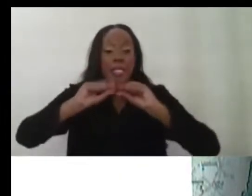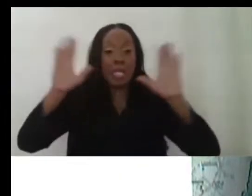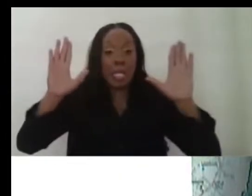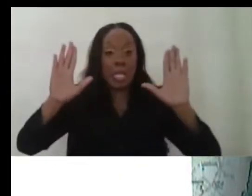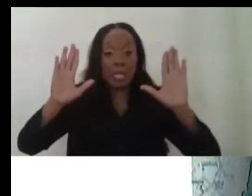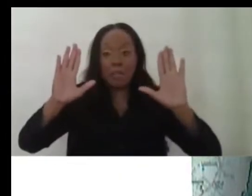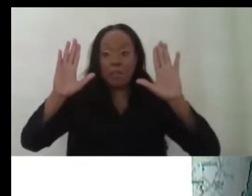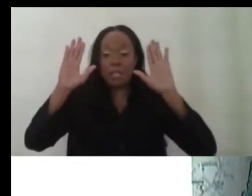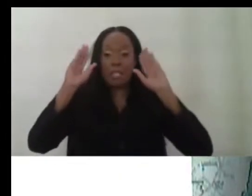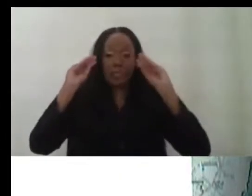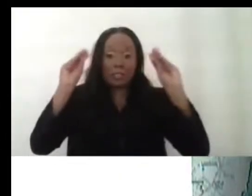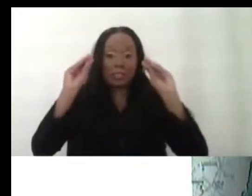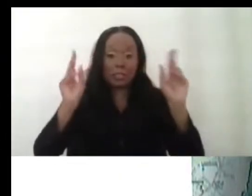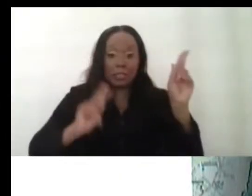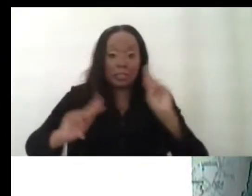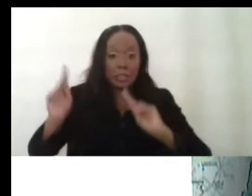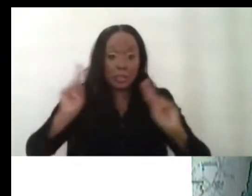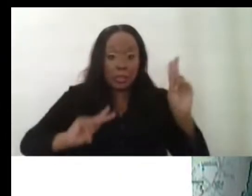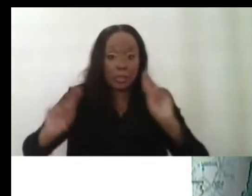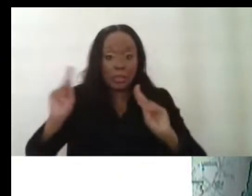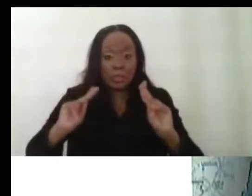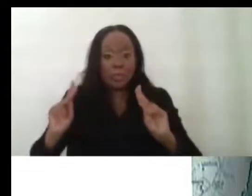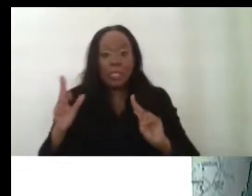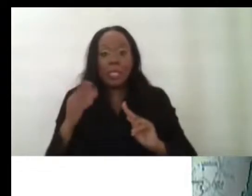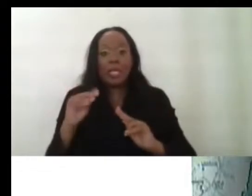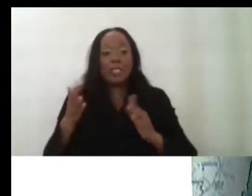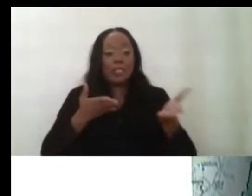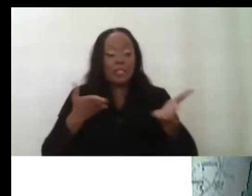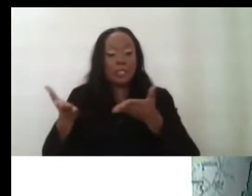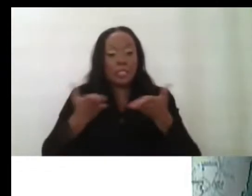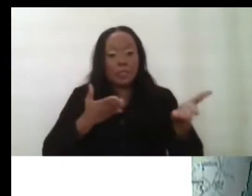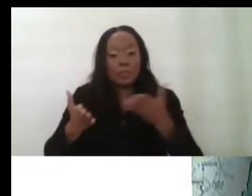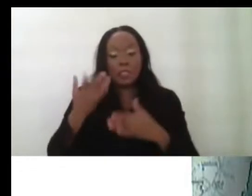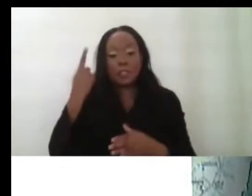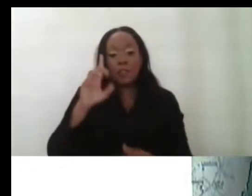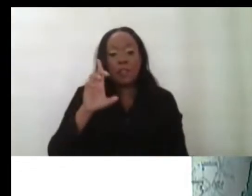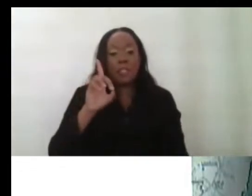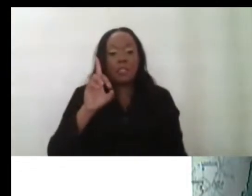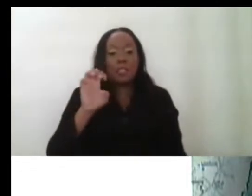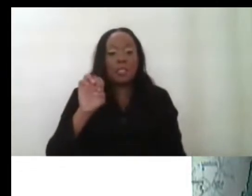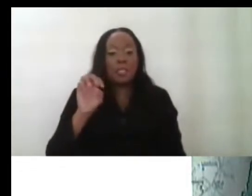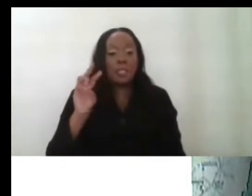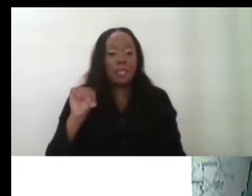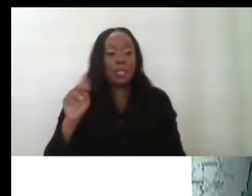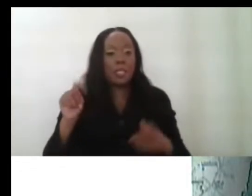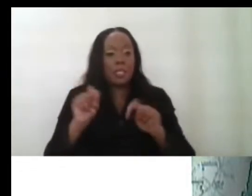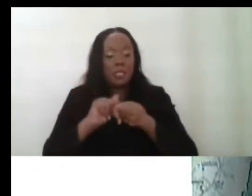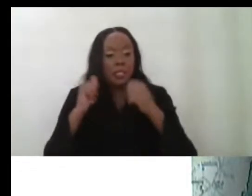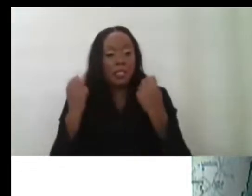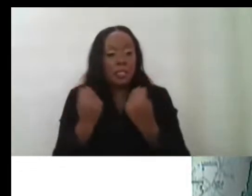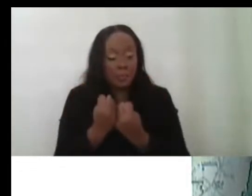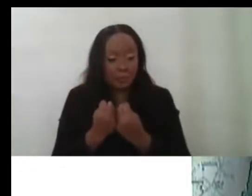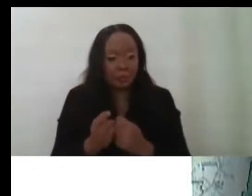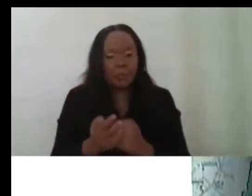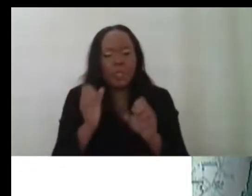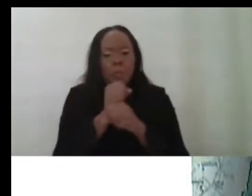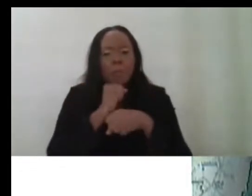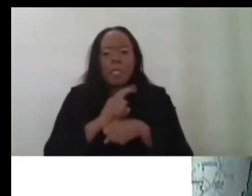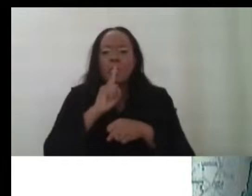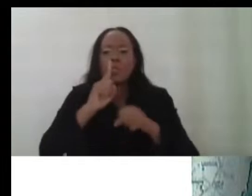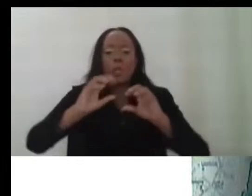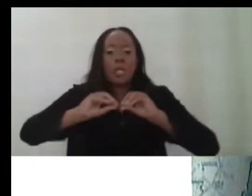the public and joining with such services as the Disaster Emergency Management Team to make sure that that clarity is